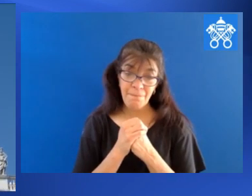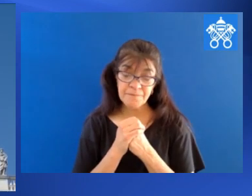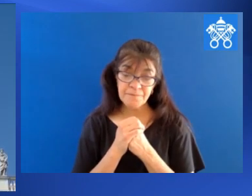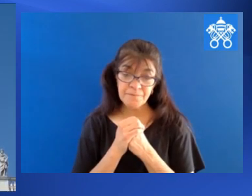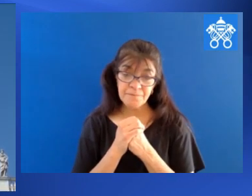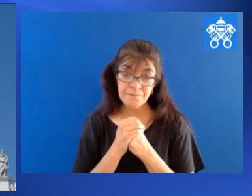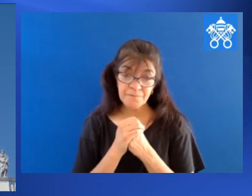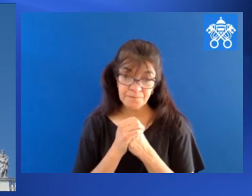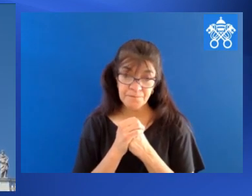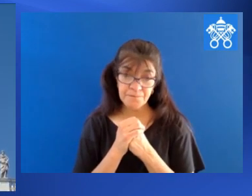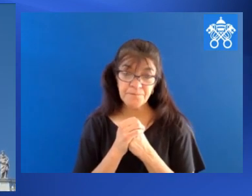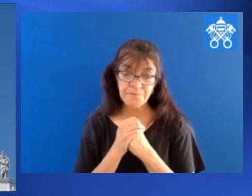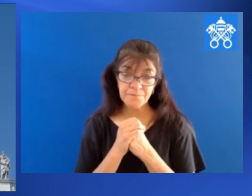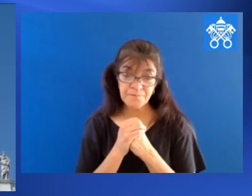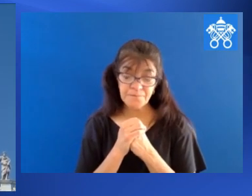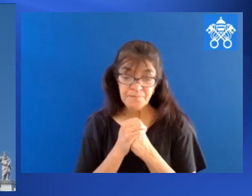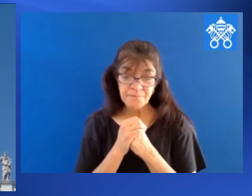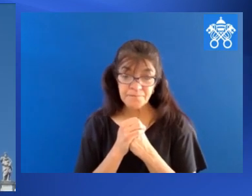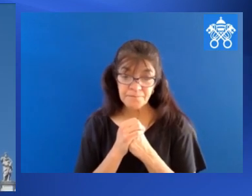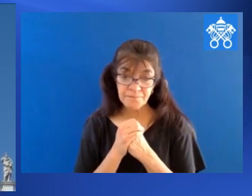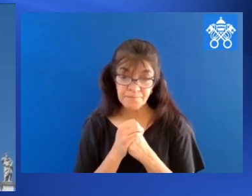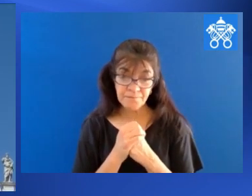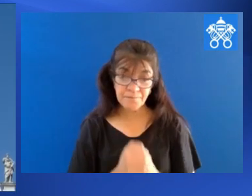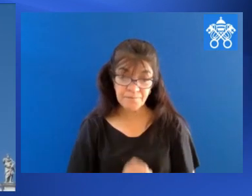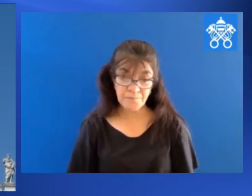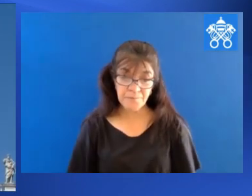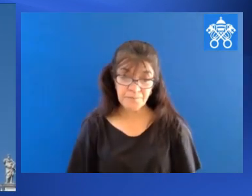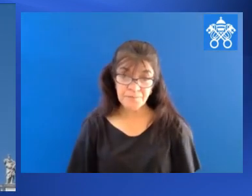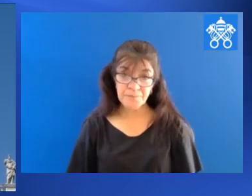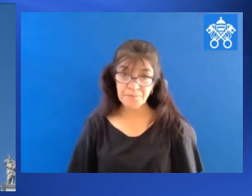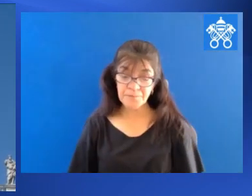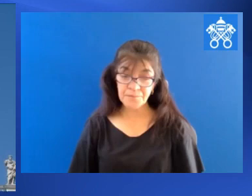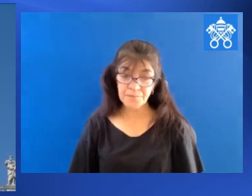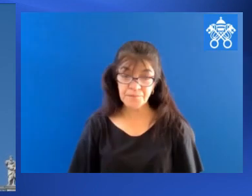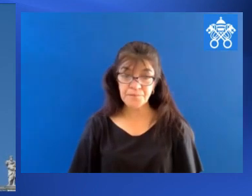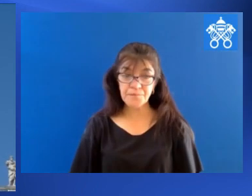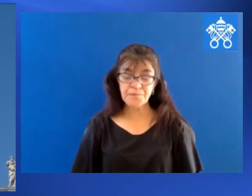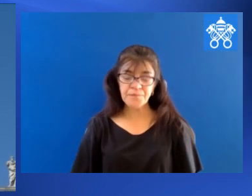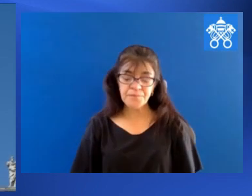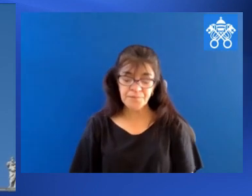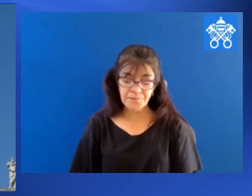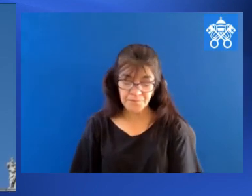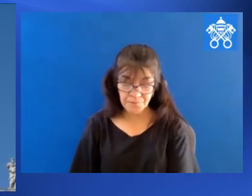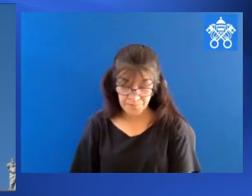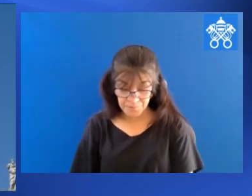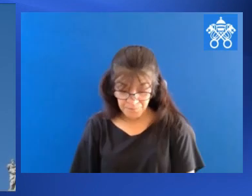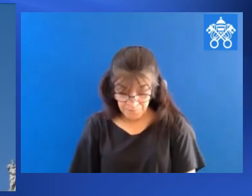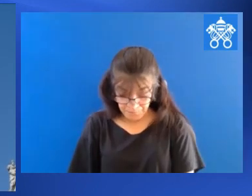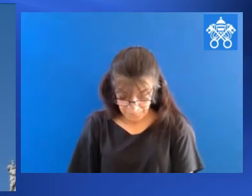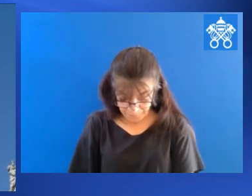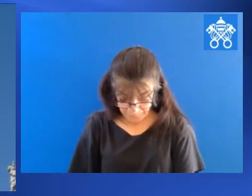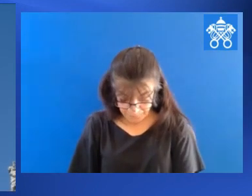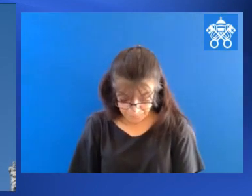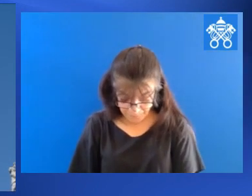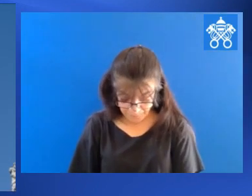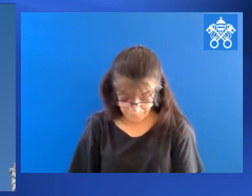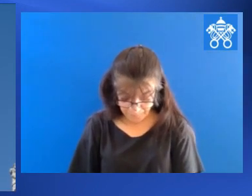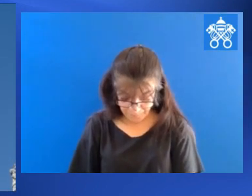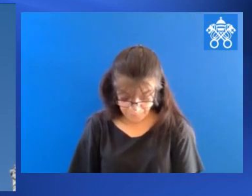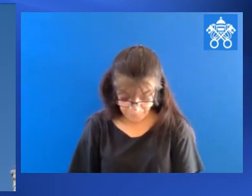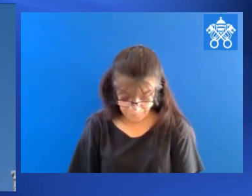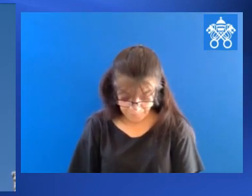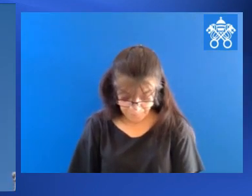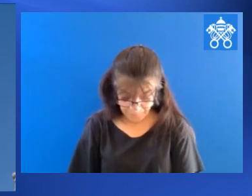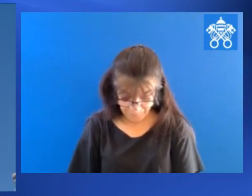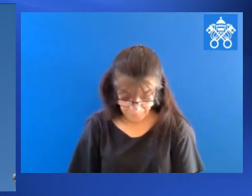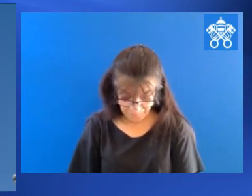World Television Networks, Salt and Light Media, EWTN, Shalom World Television Networks, Shalom